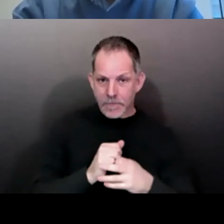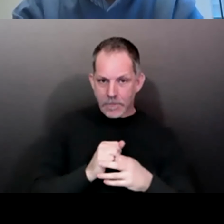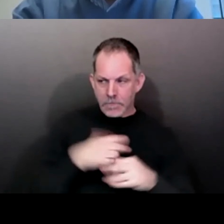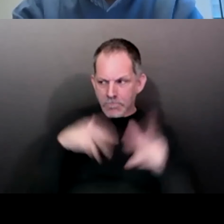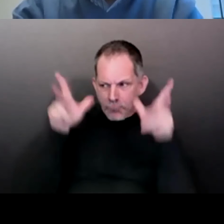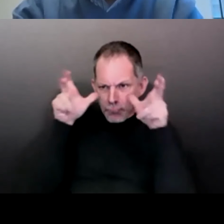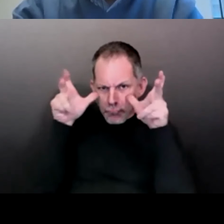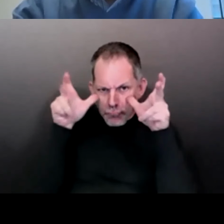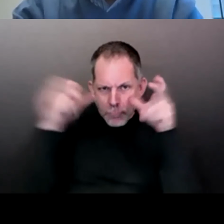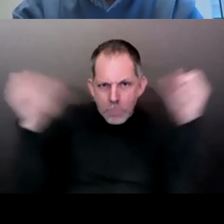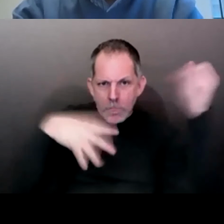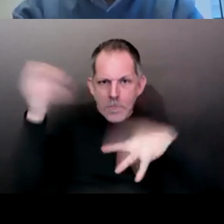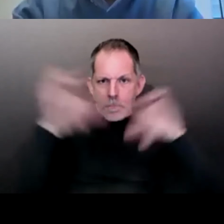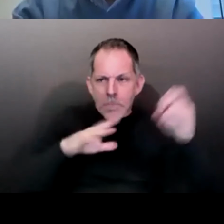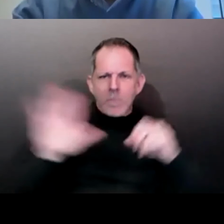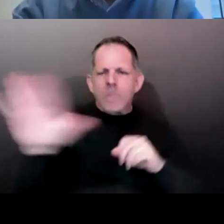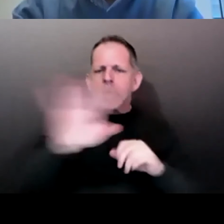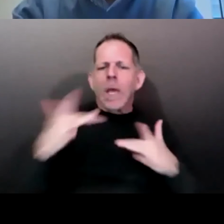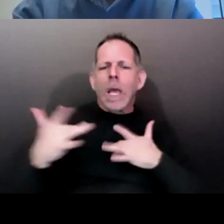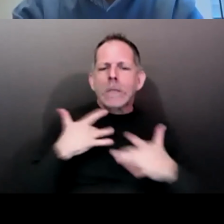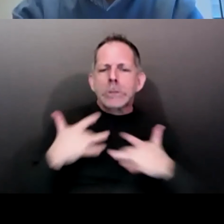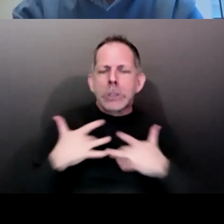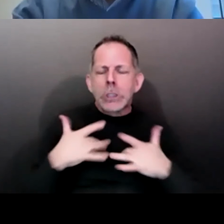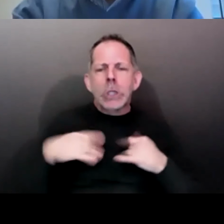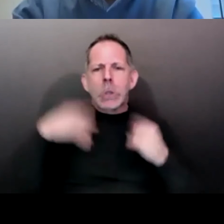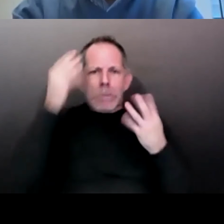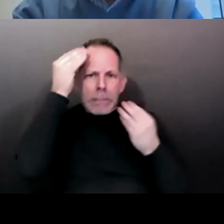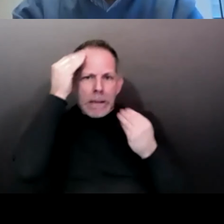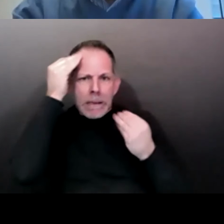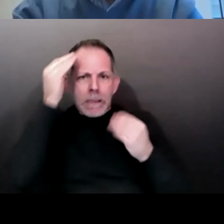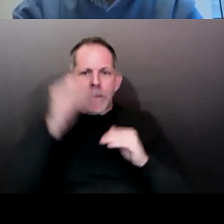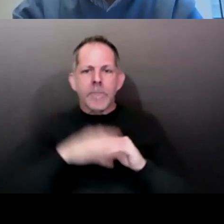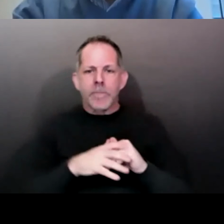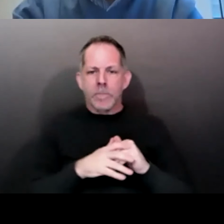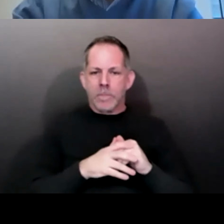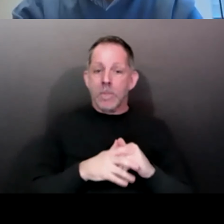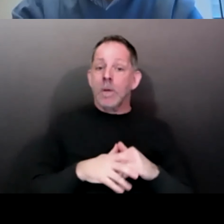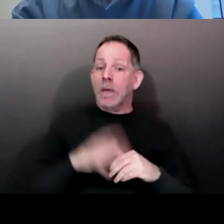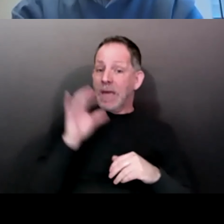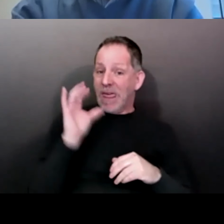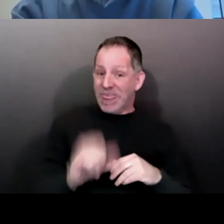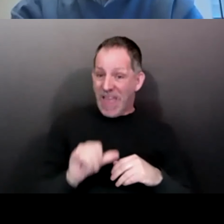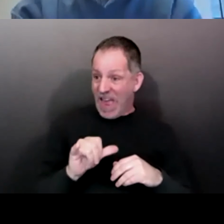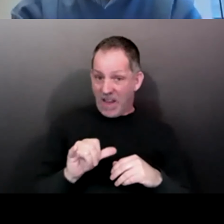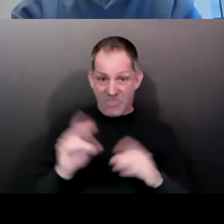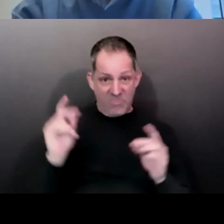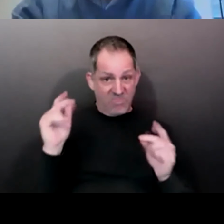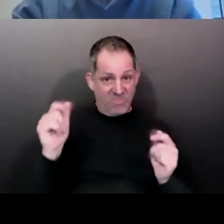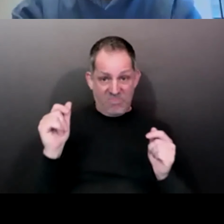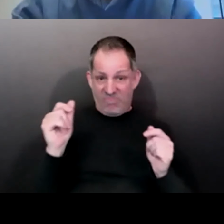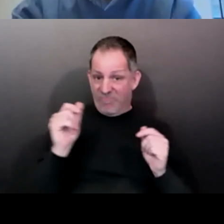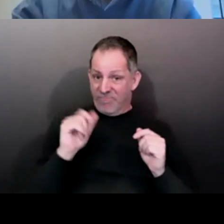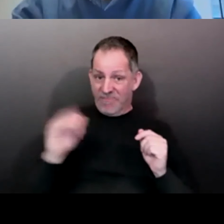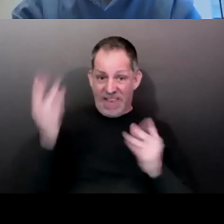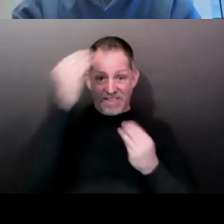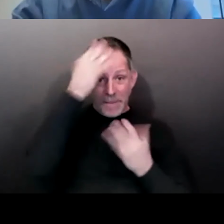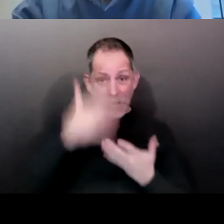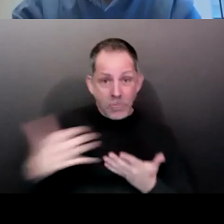That led really quickly, honestly, within a couple of days, to having a clinic where there